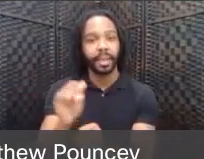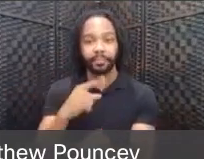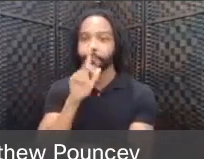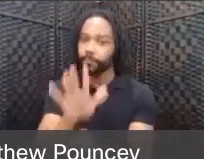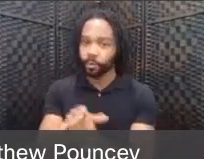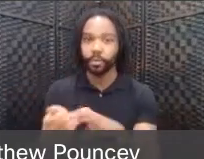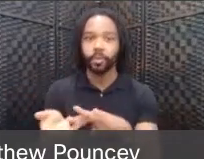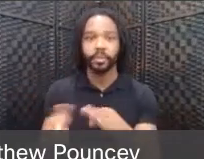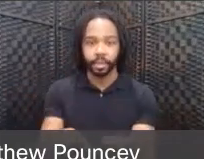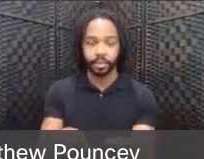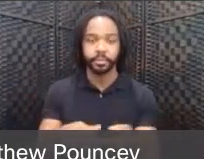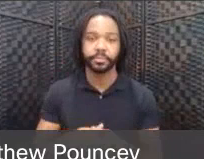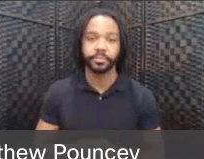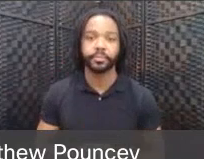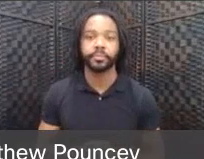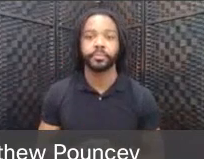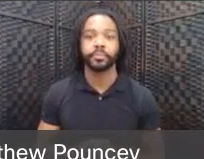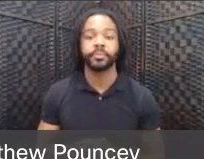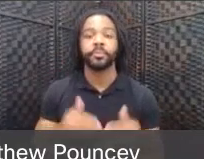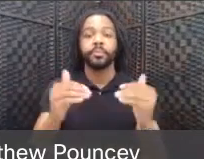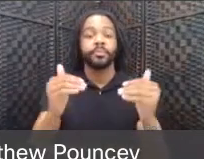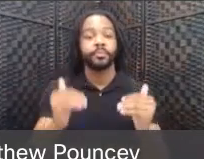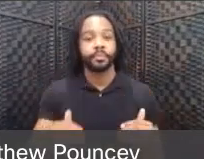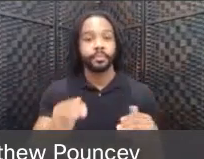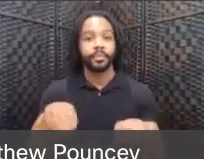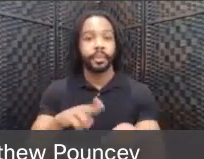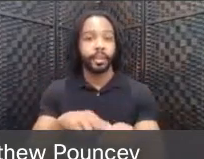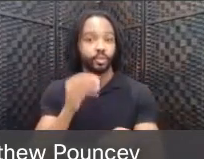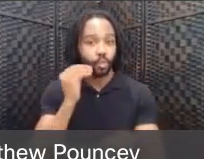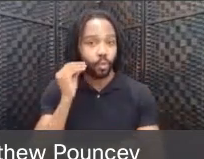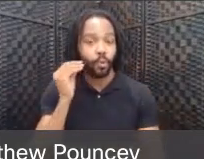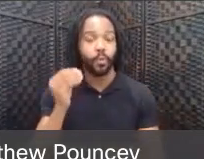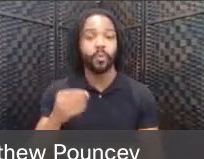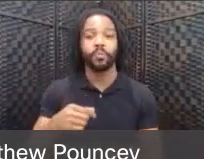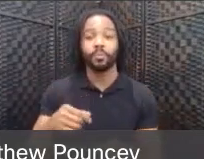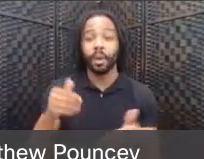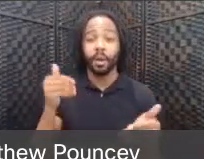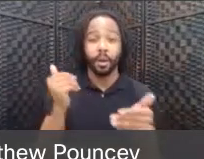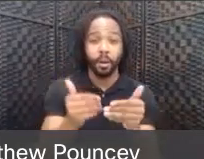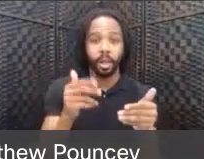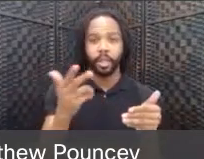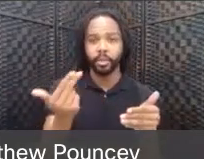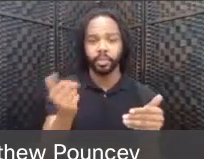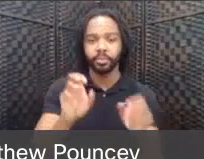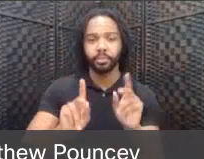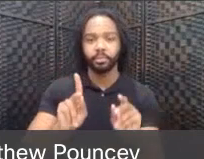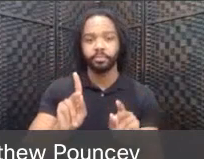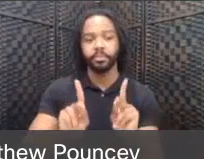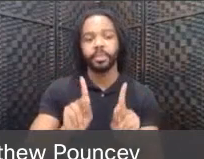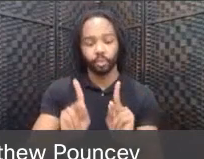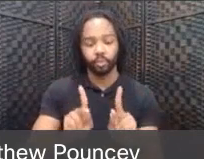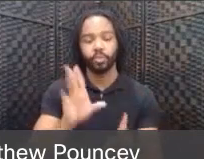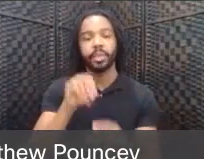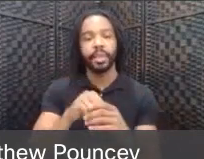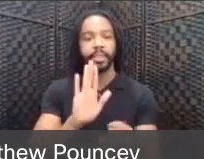COVID death. In natural homes, just about 13% of people that we support in